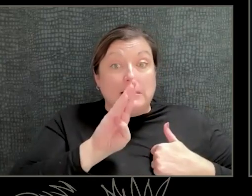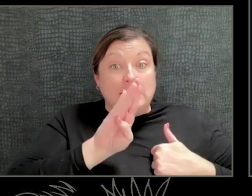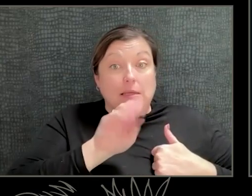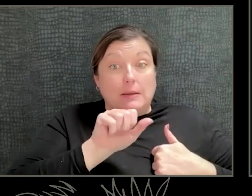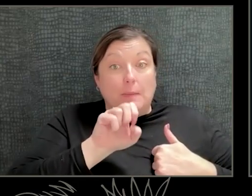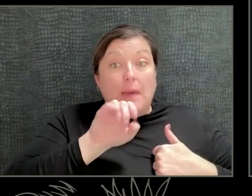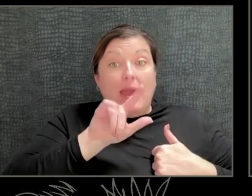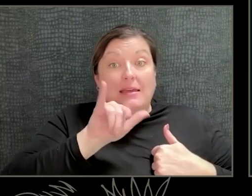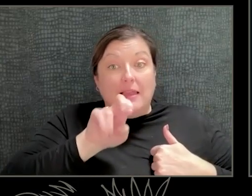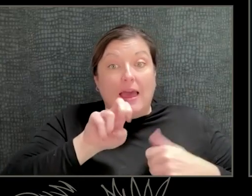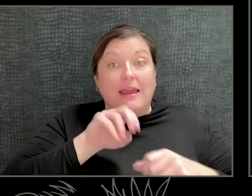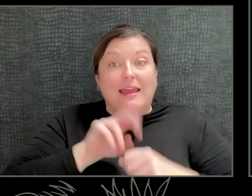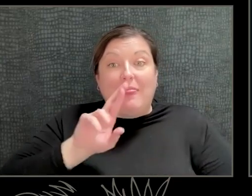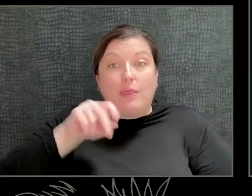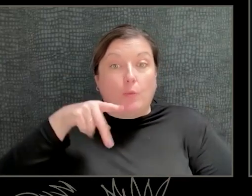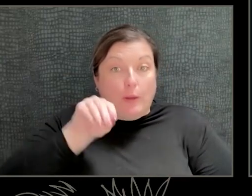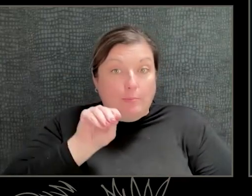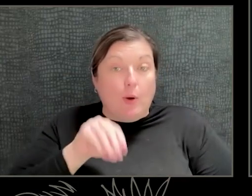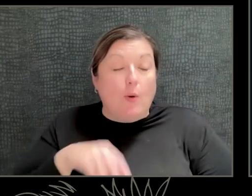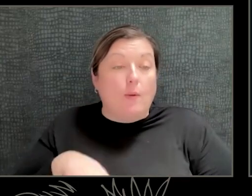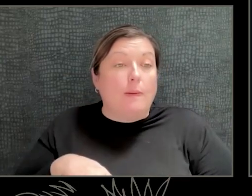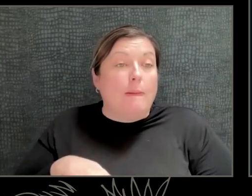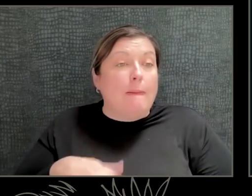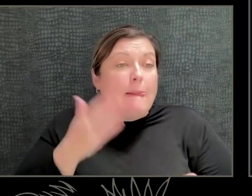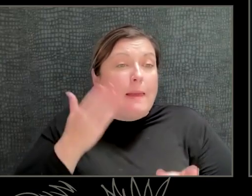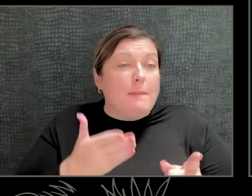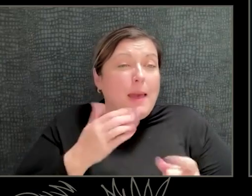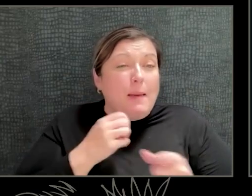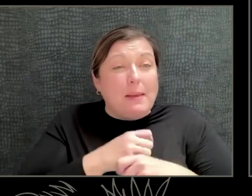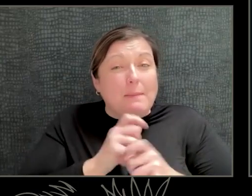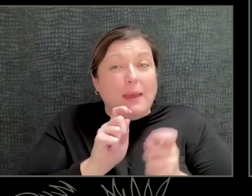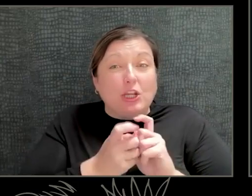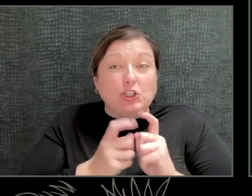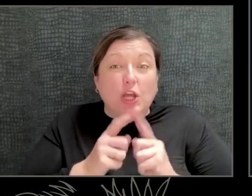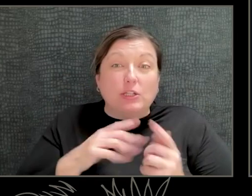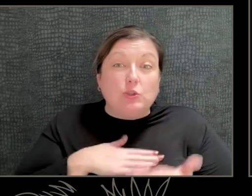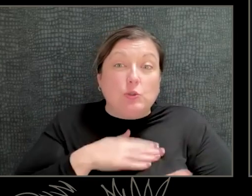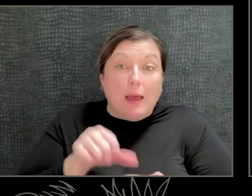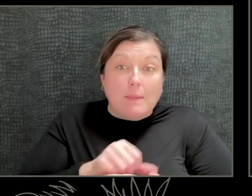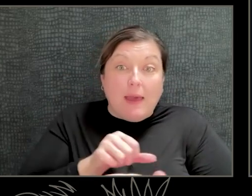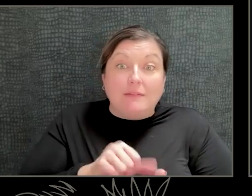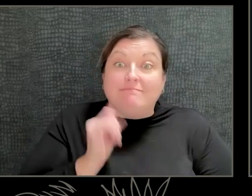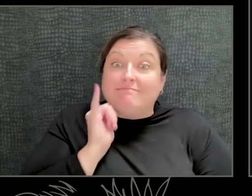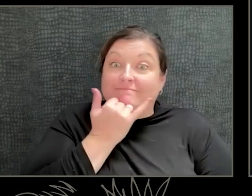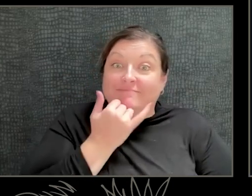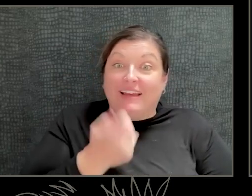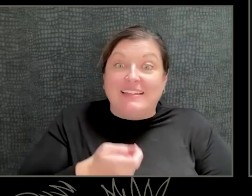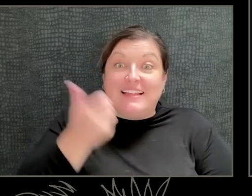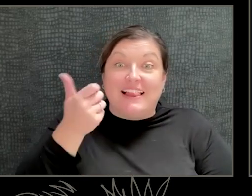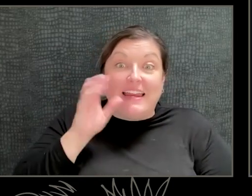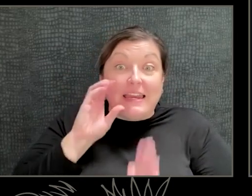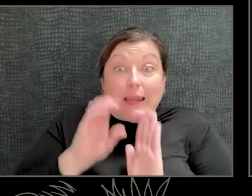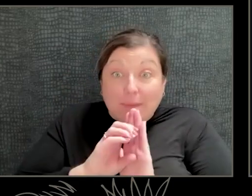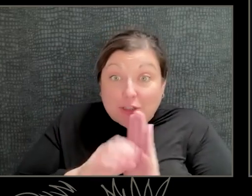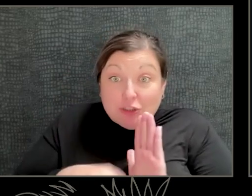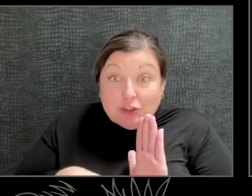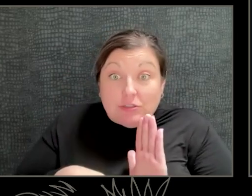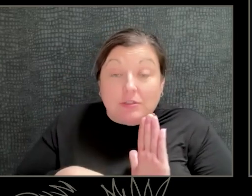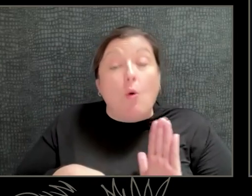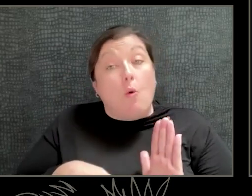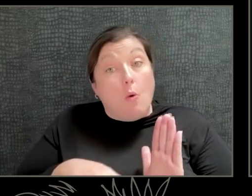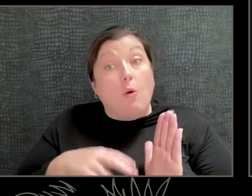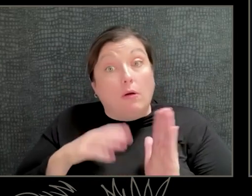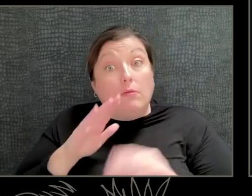repo. So maybe I made a change to my page, and I accidentally deleted the image, or maybe intentionally deleted